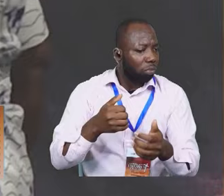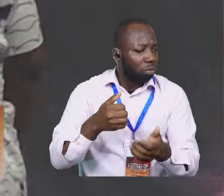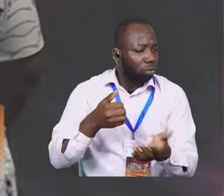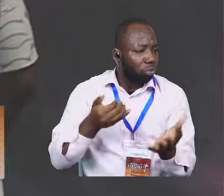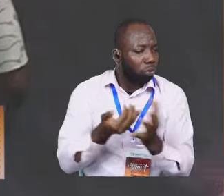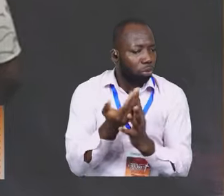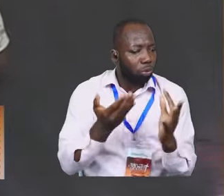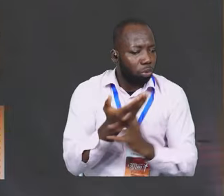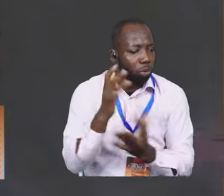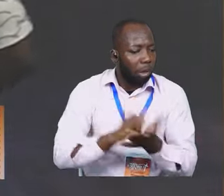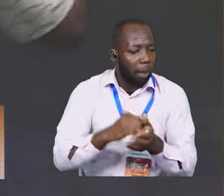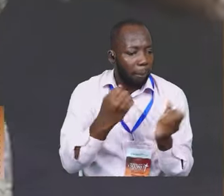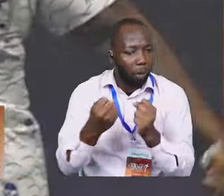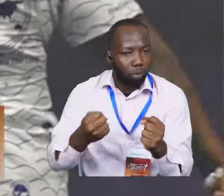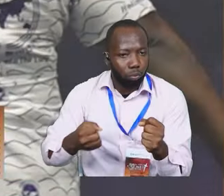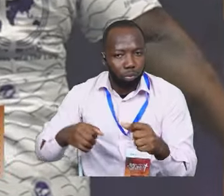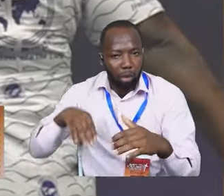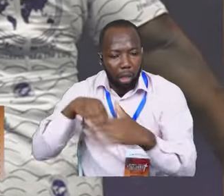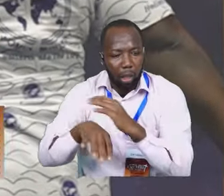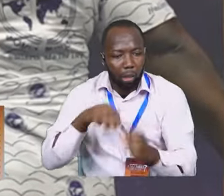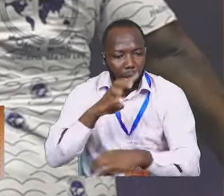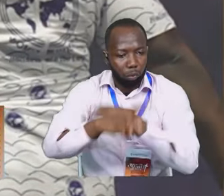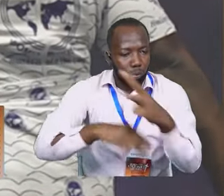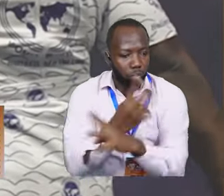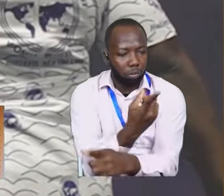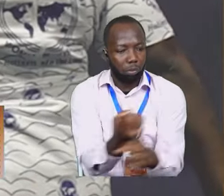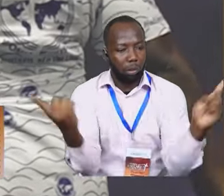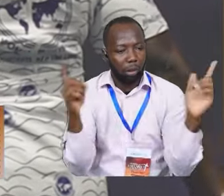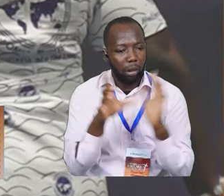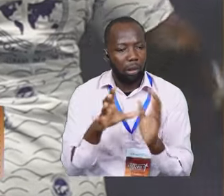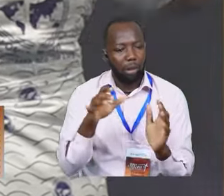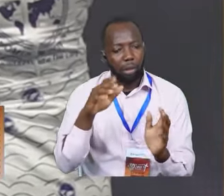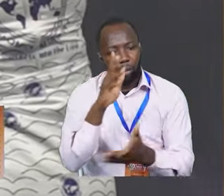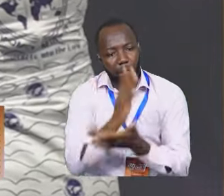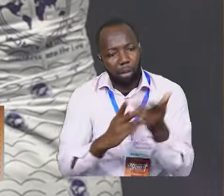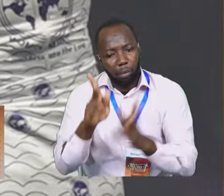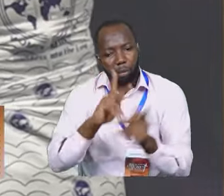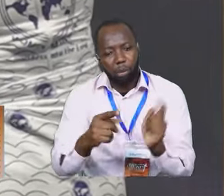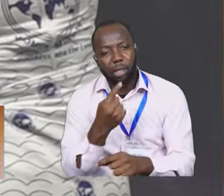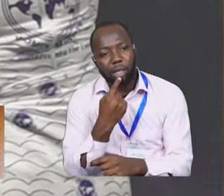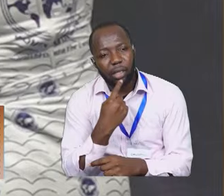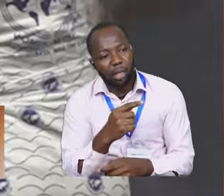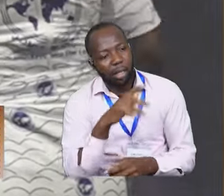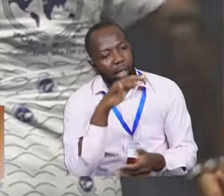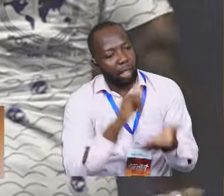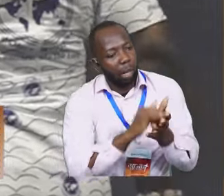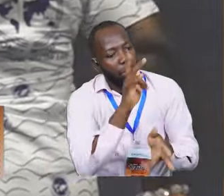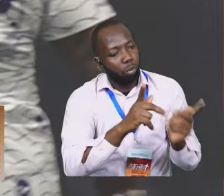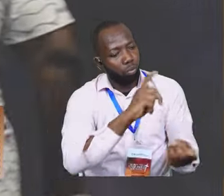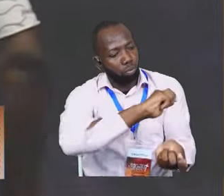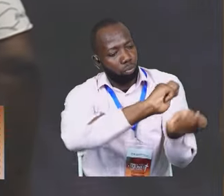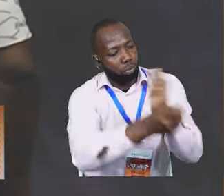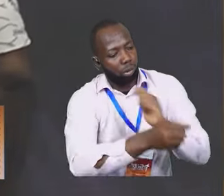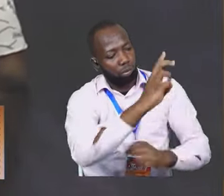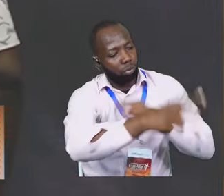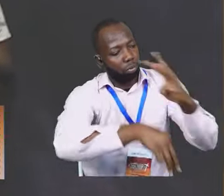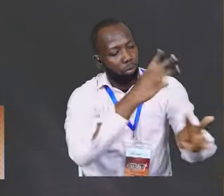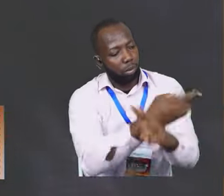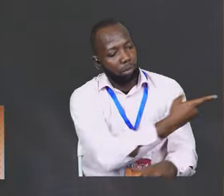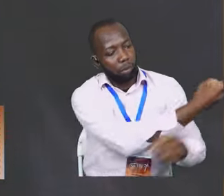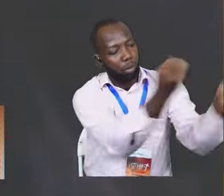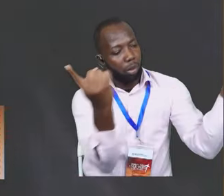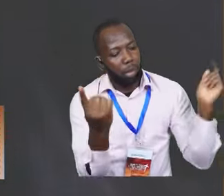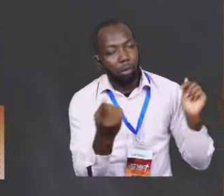that enabled them to go into the whole world. And somebody said through that these are the ones who turned the